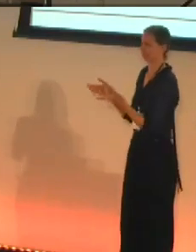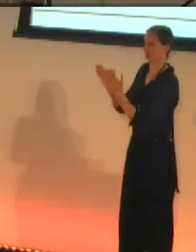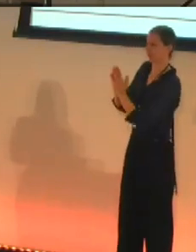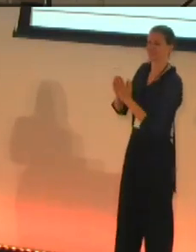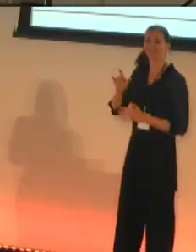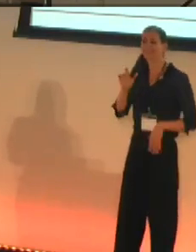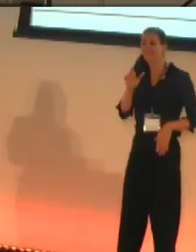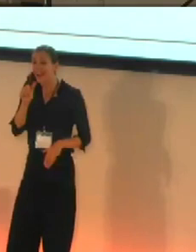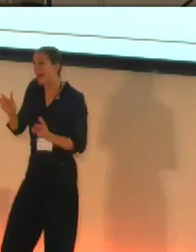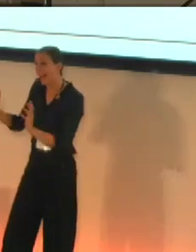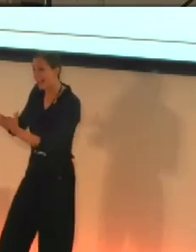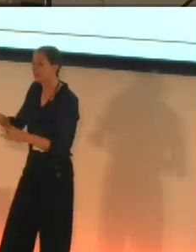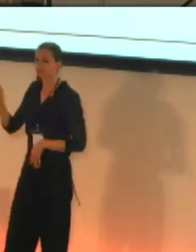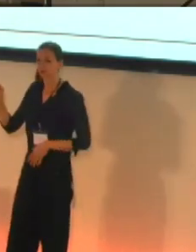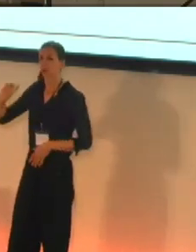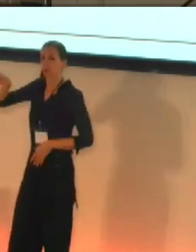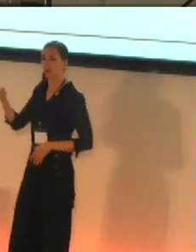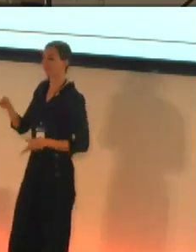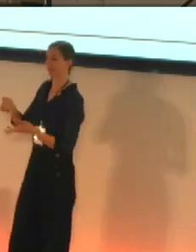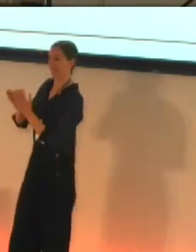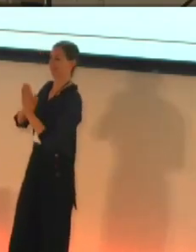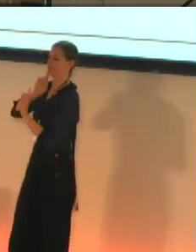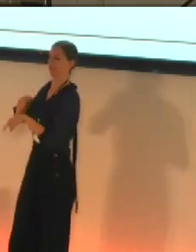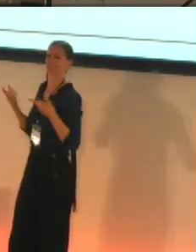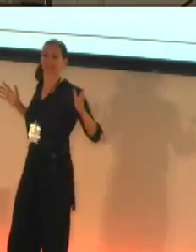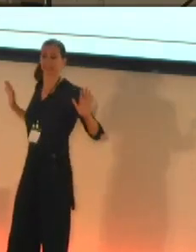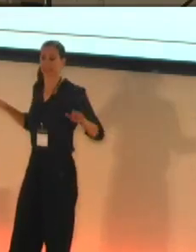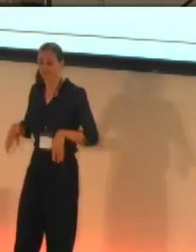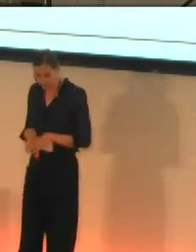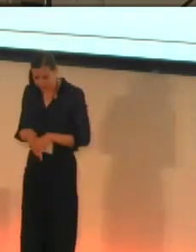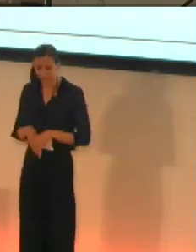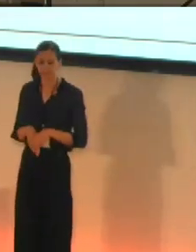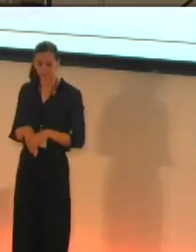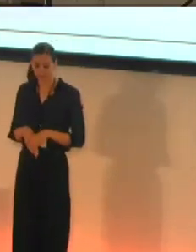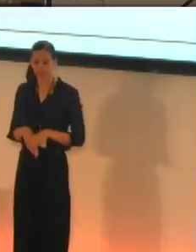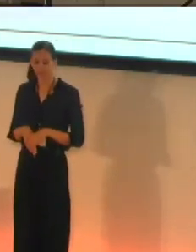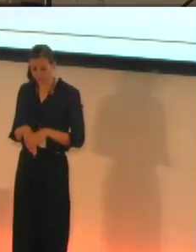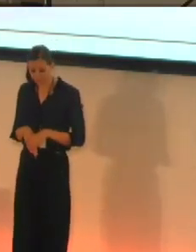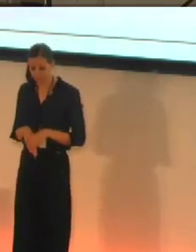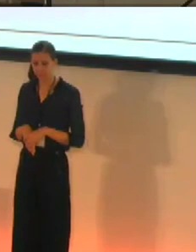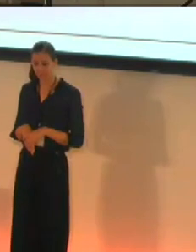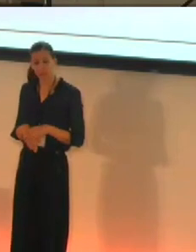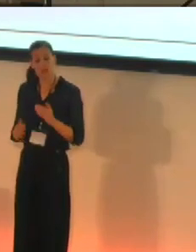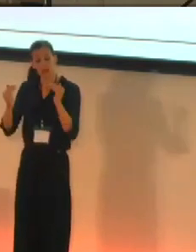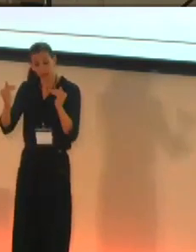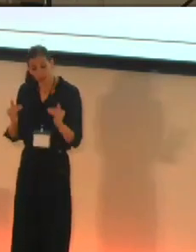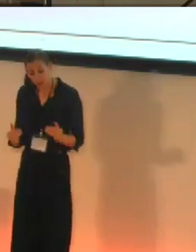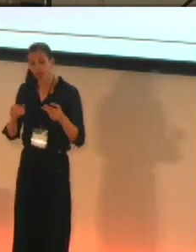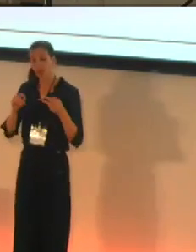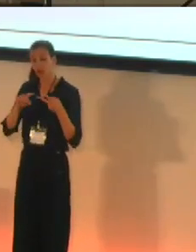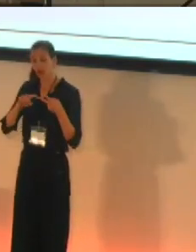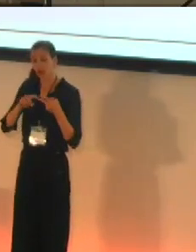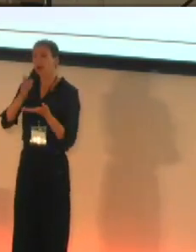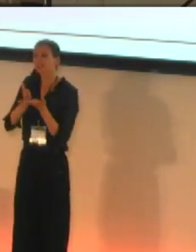talked to the guide to meet their needs. In comparison, the participants who viewed the guide as a companion engaged with the guide on a